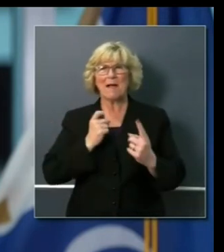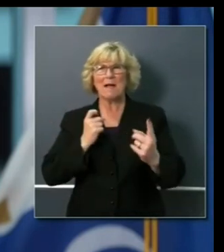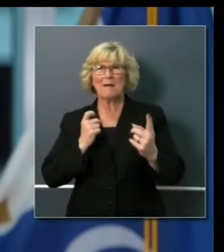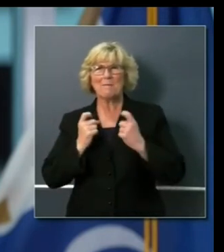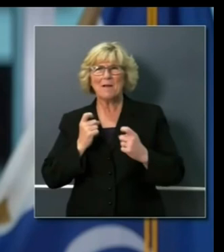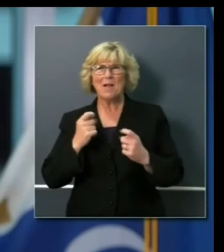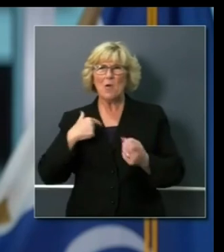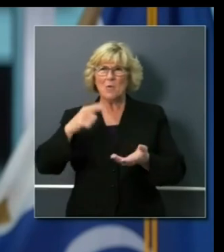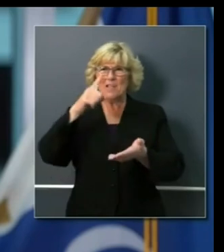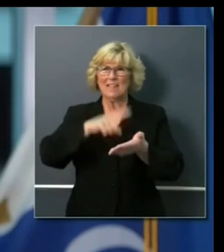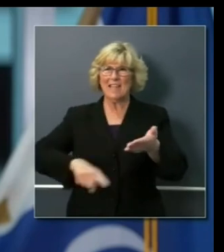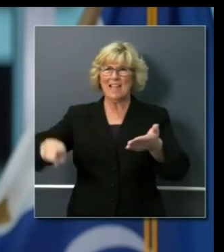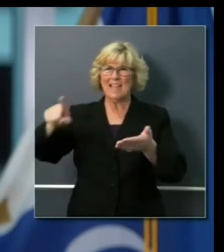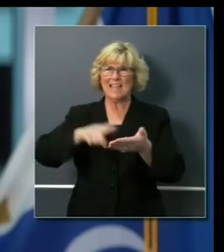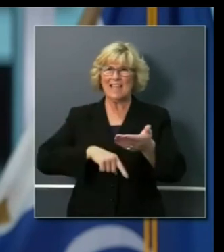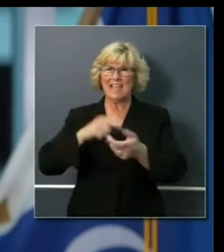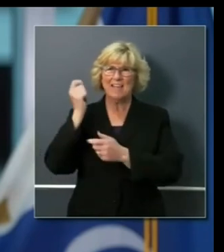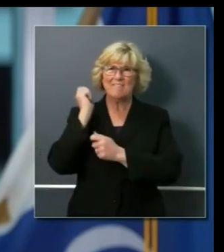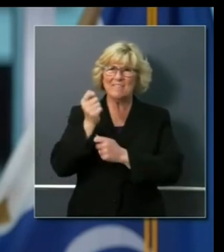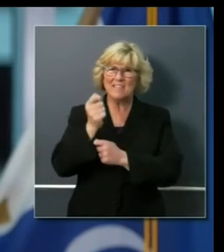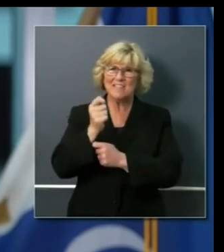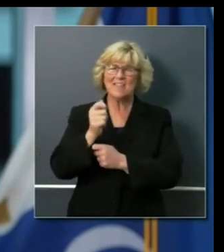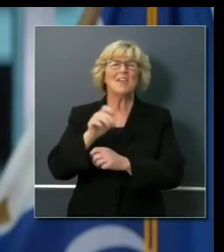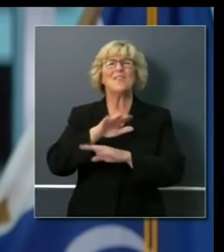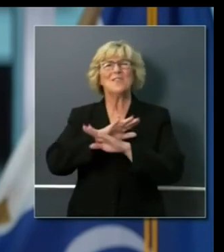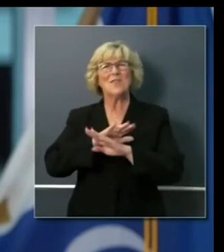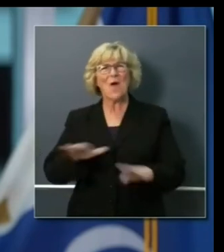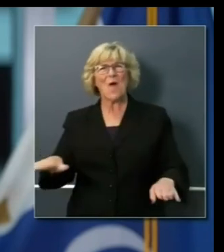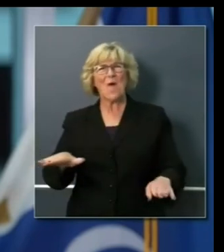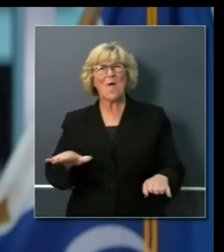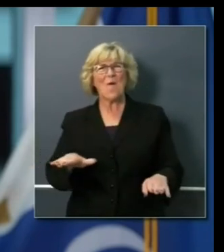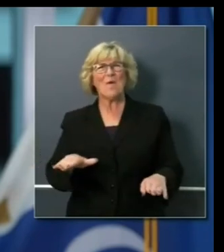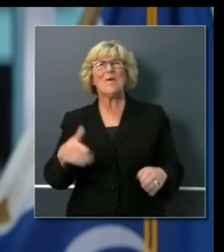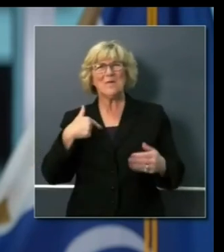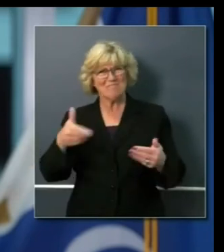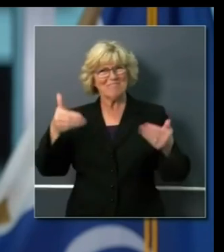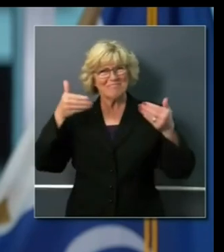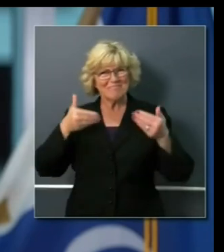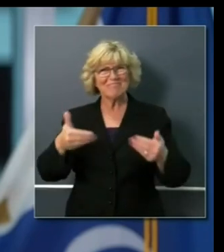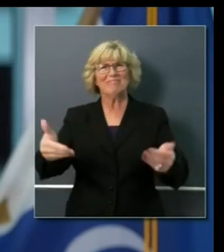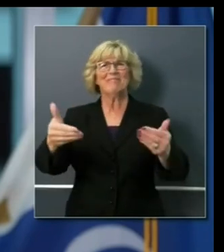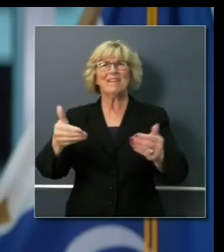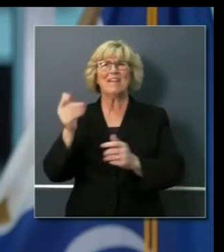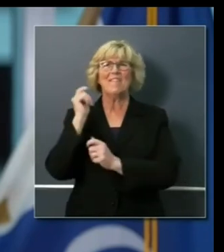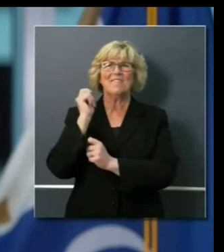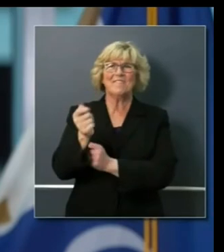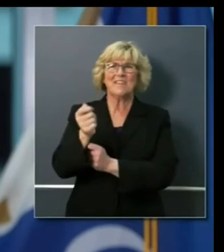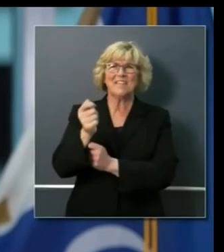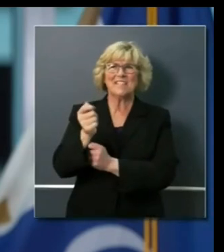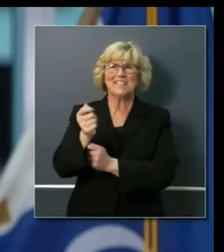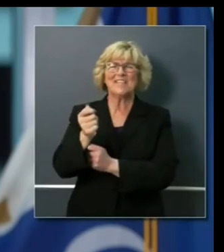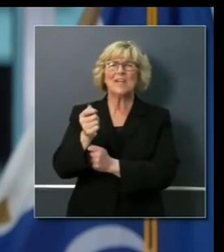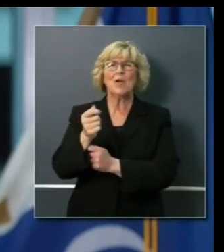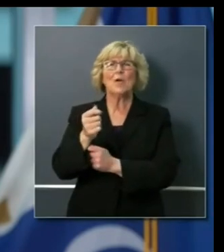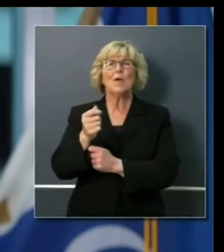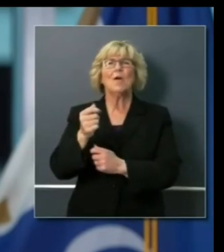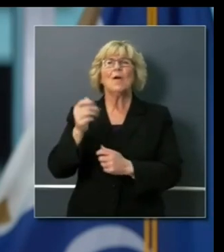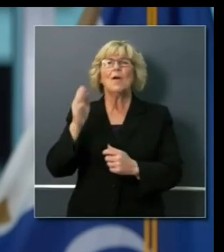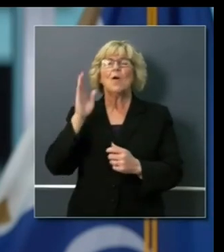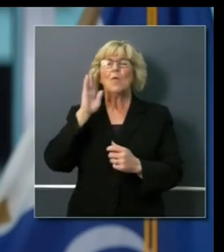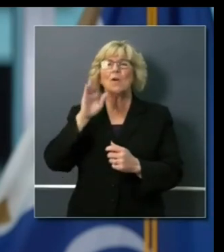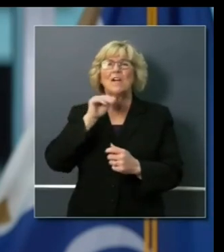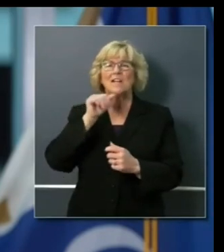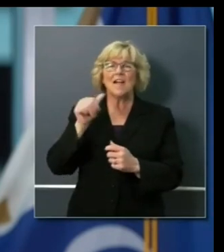we've canceled the fishing season. That is not the case. We are not canceling the fishing season in the state of California. We just want to delay, not